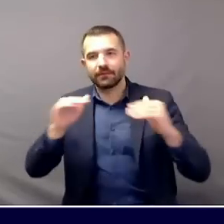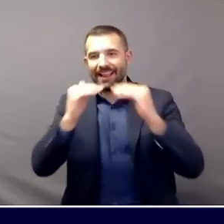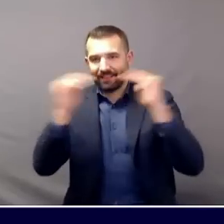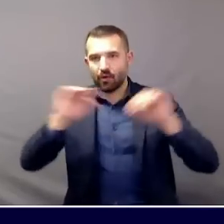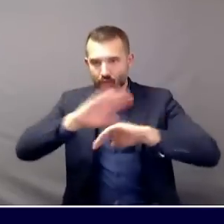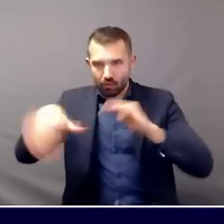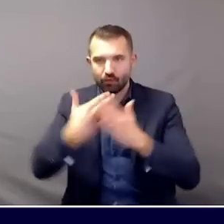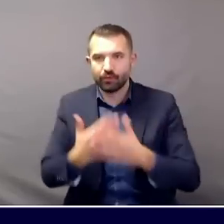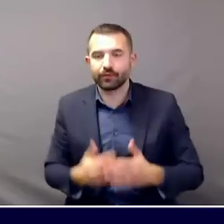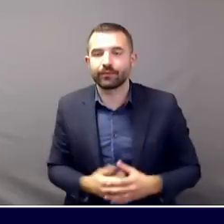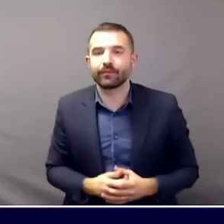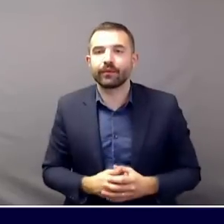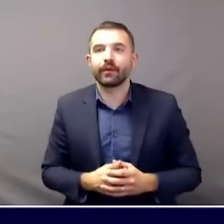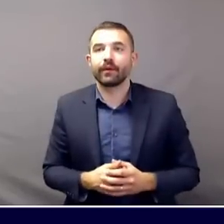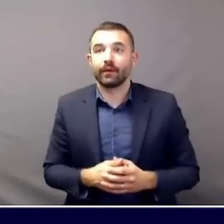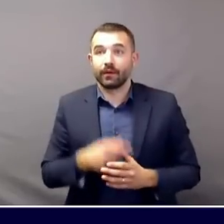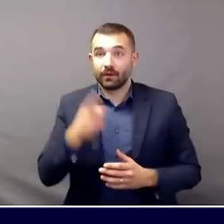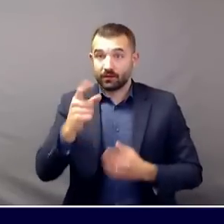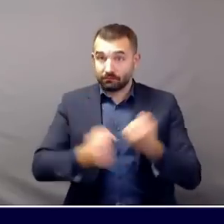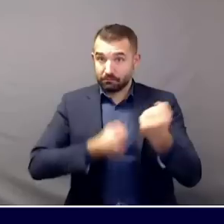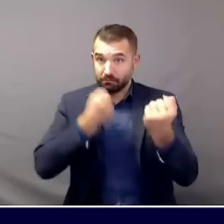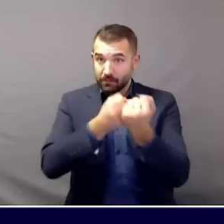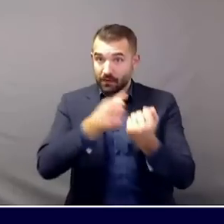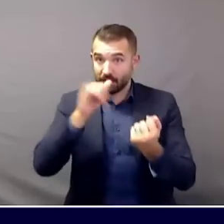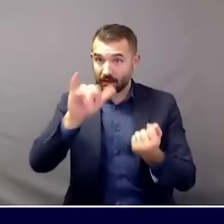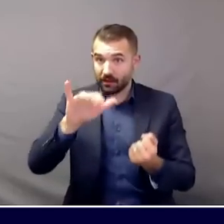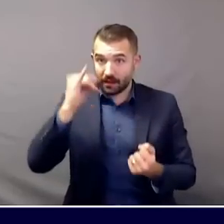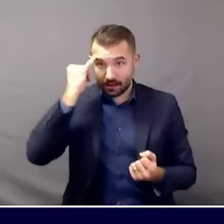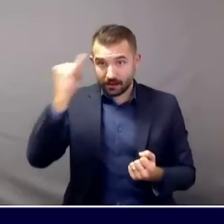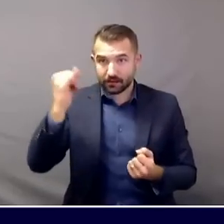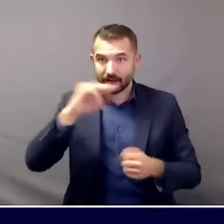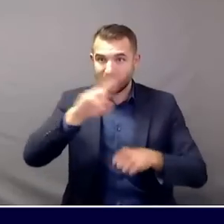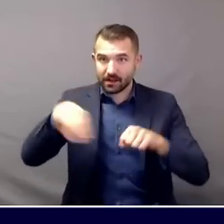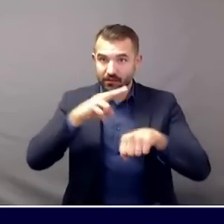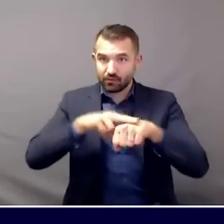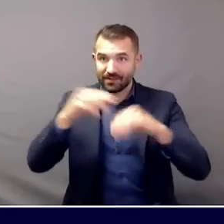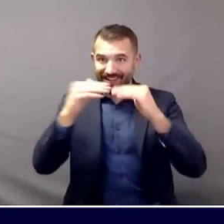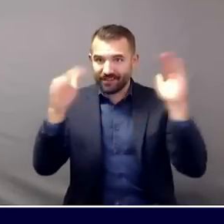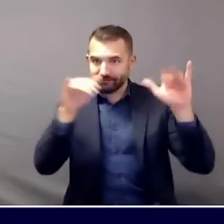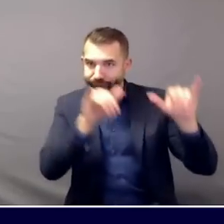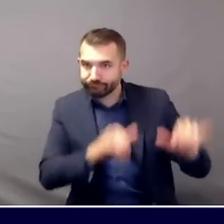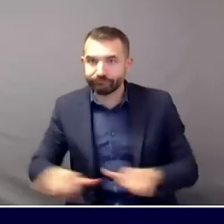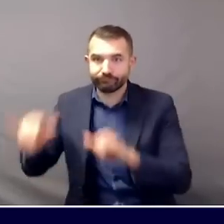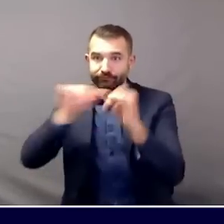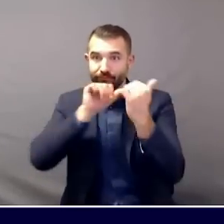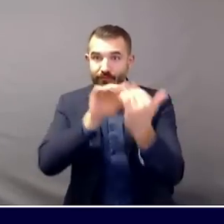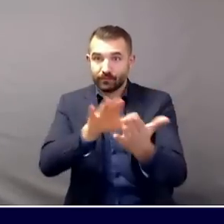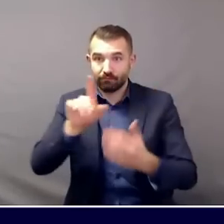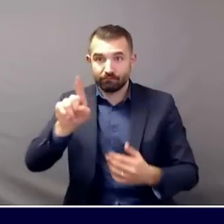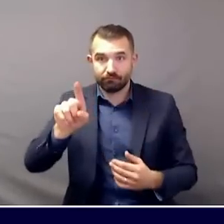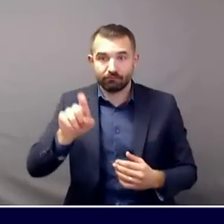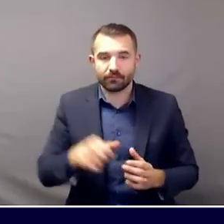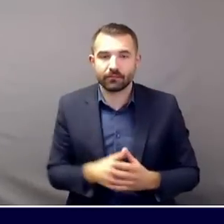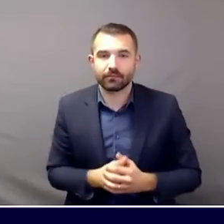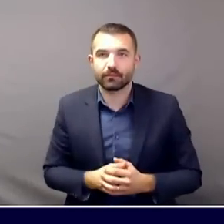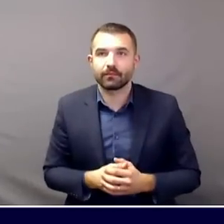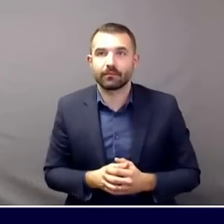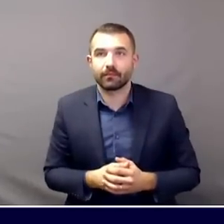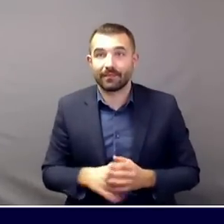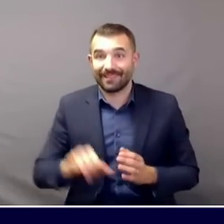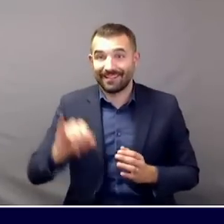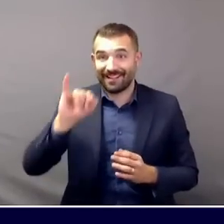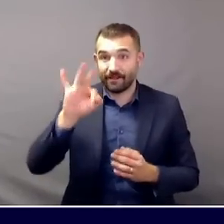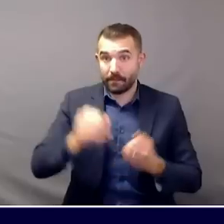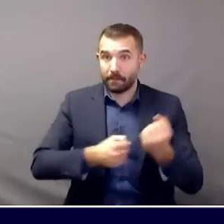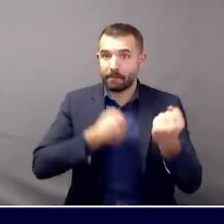unified strategy between states for combating the pandemic, and if so, what you think that kind of strategy might look like. Oh,